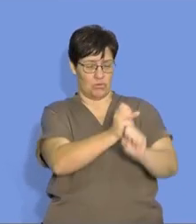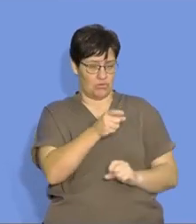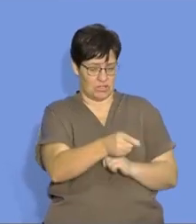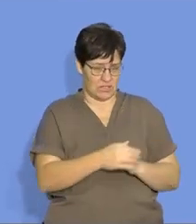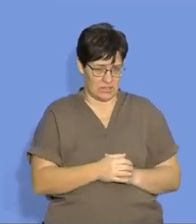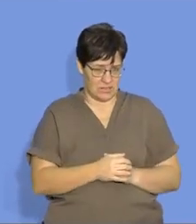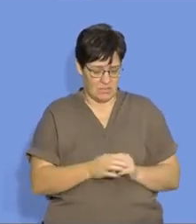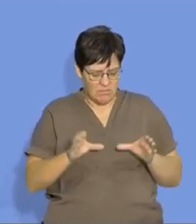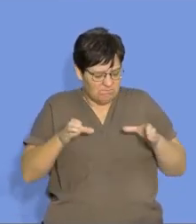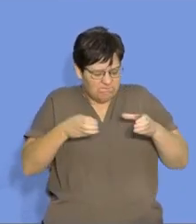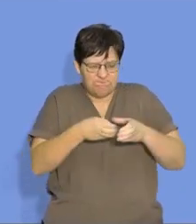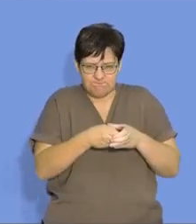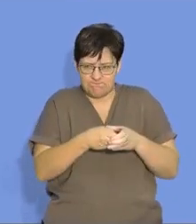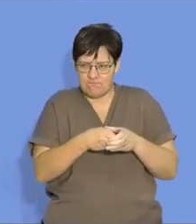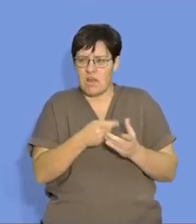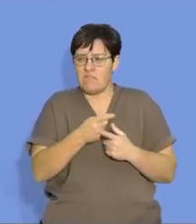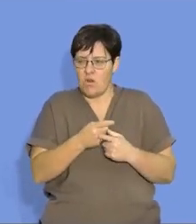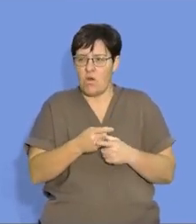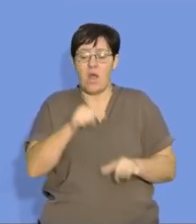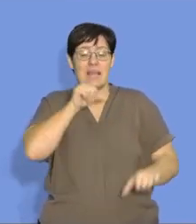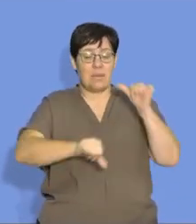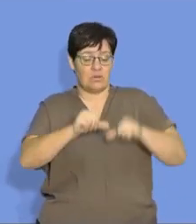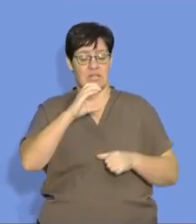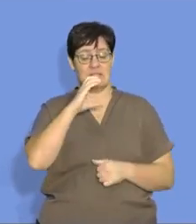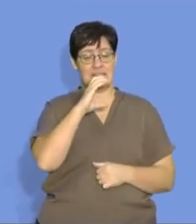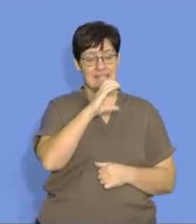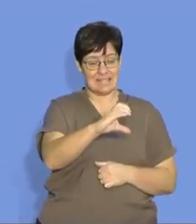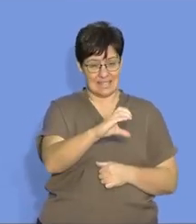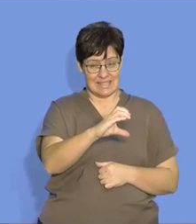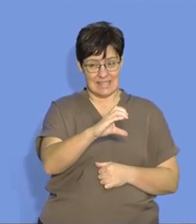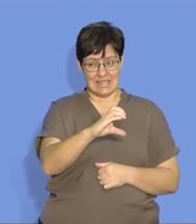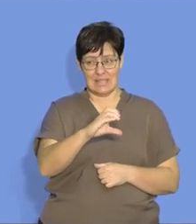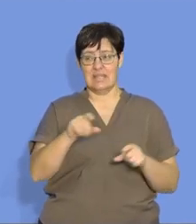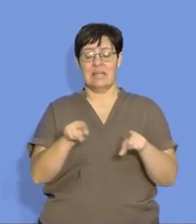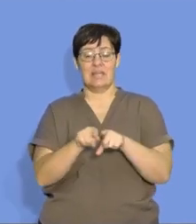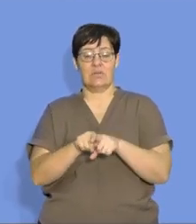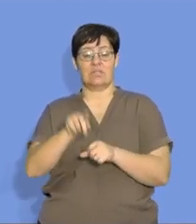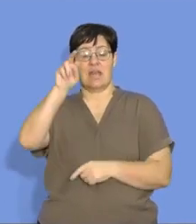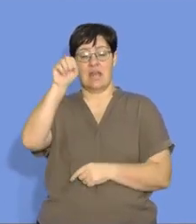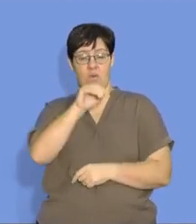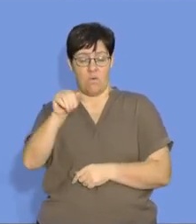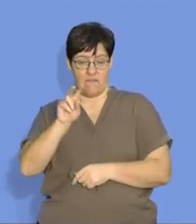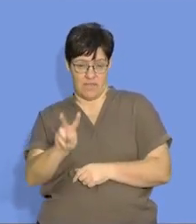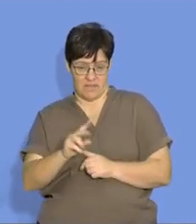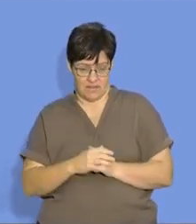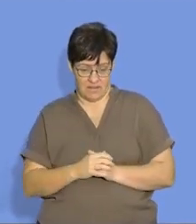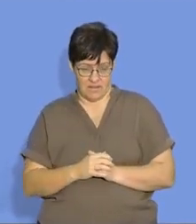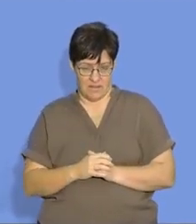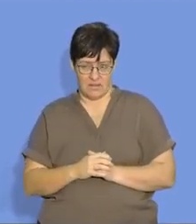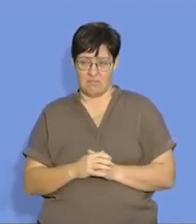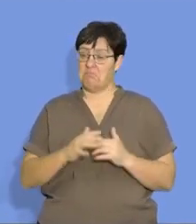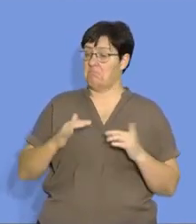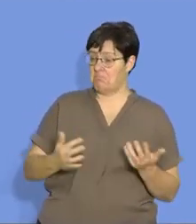view, we know that concentration, according to our chemistry formulas learned to date, is the number of moles